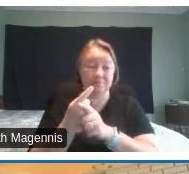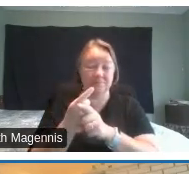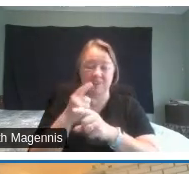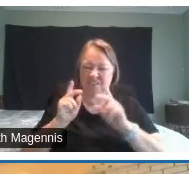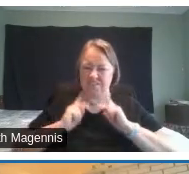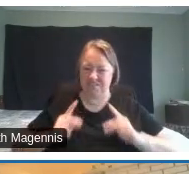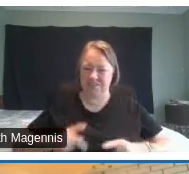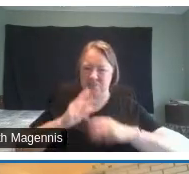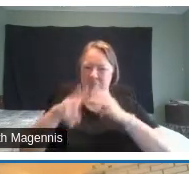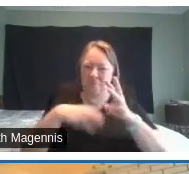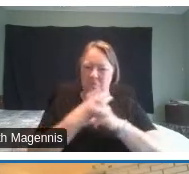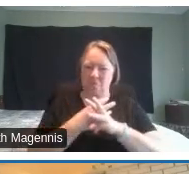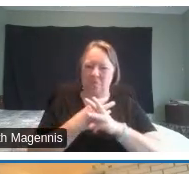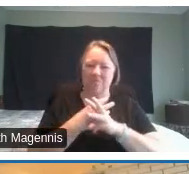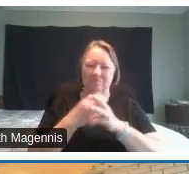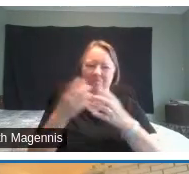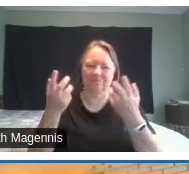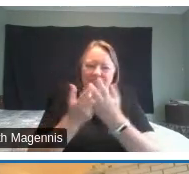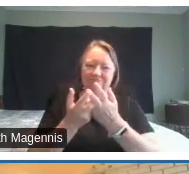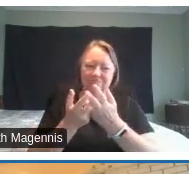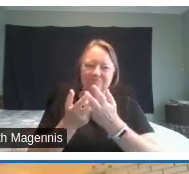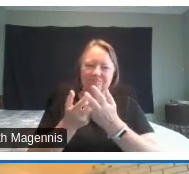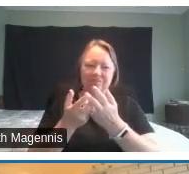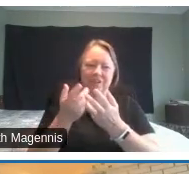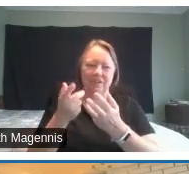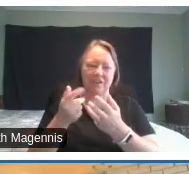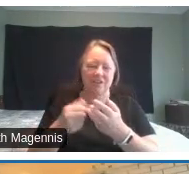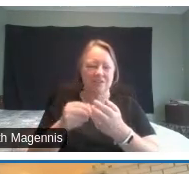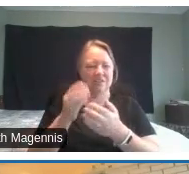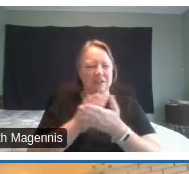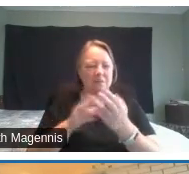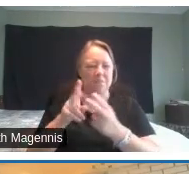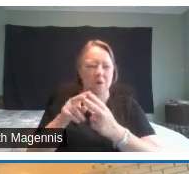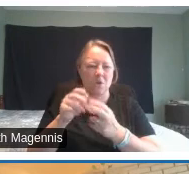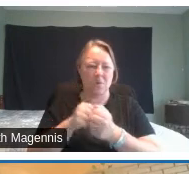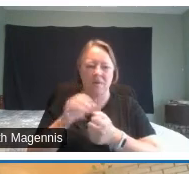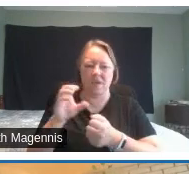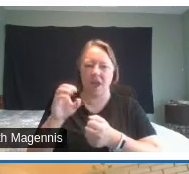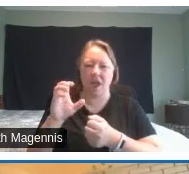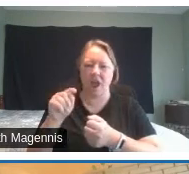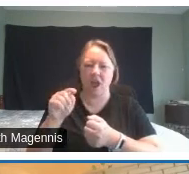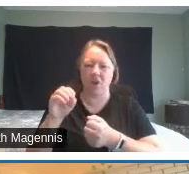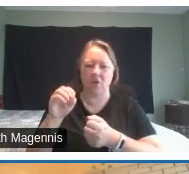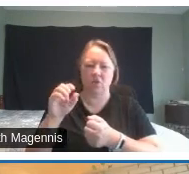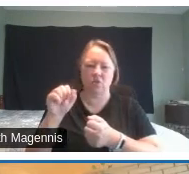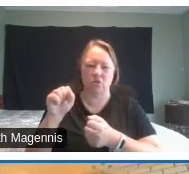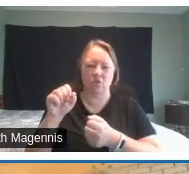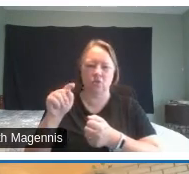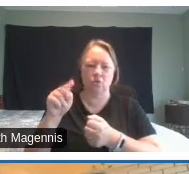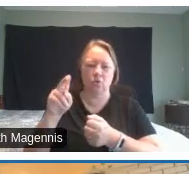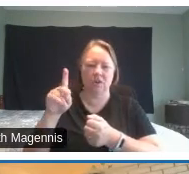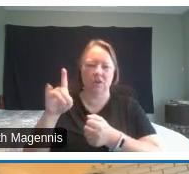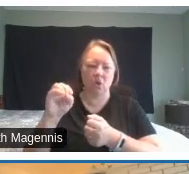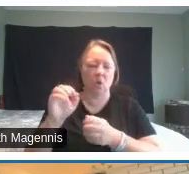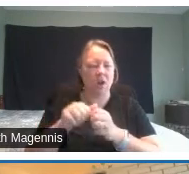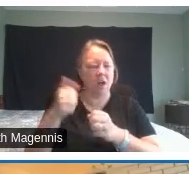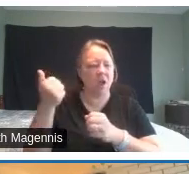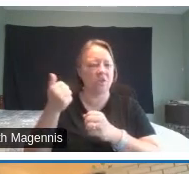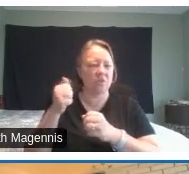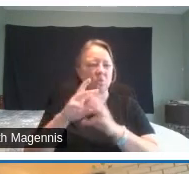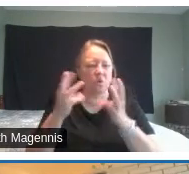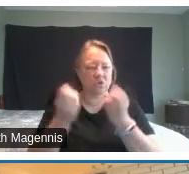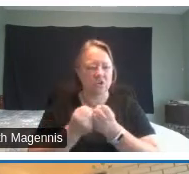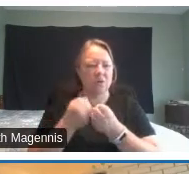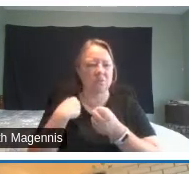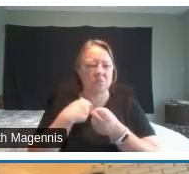physical world. And here are some examples from our partners in Tinkering Studio, and also from workshops that we've been facilitating